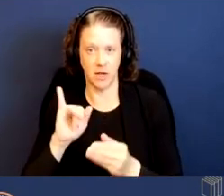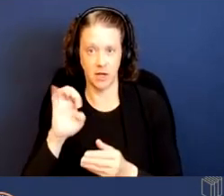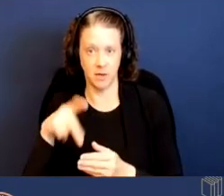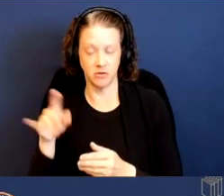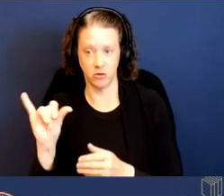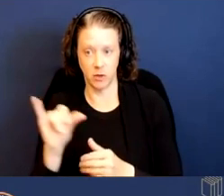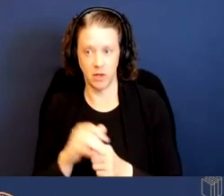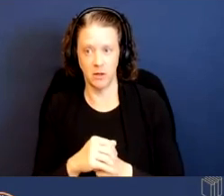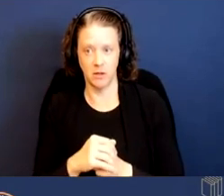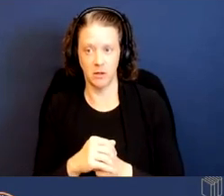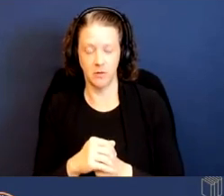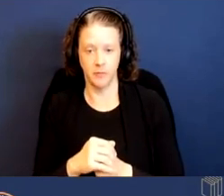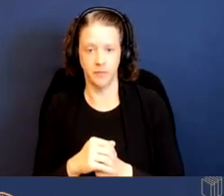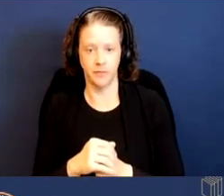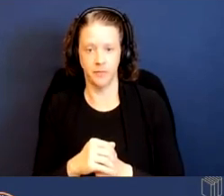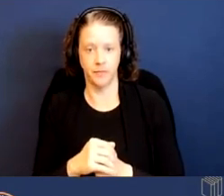this